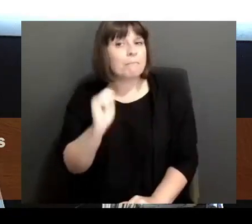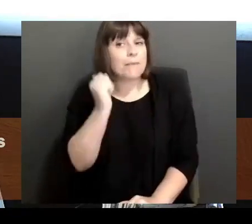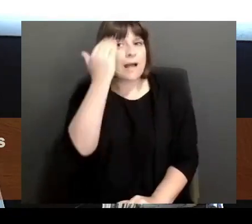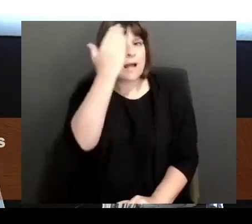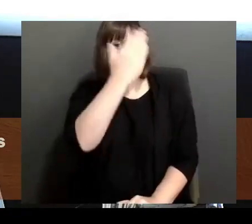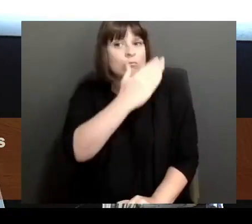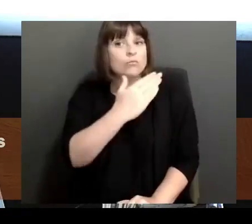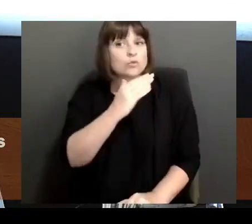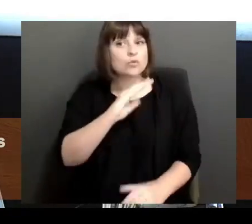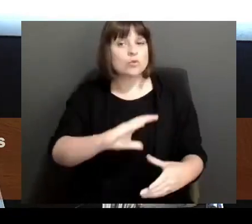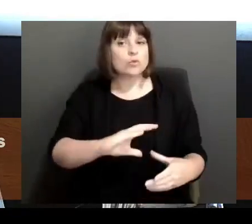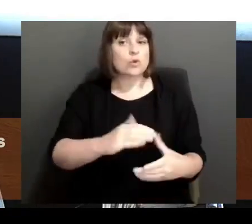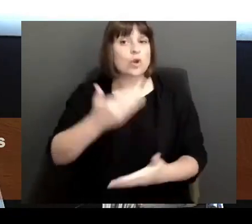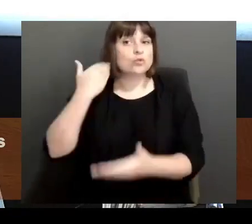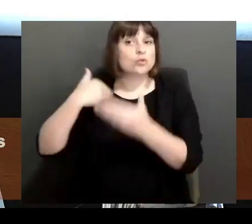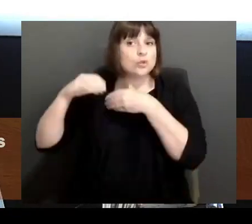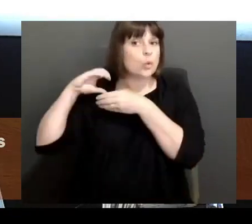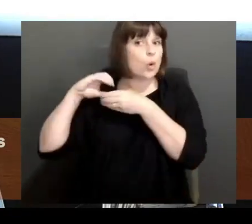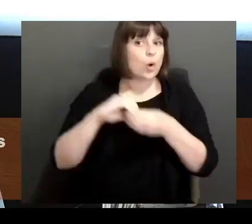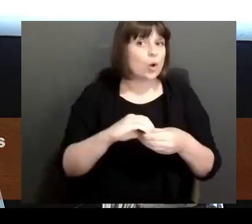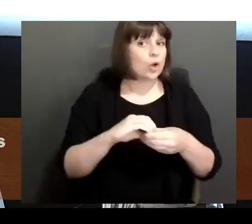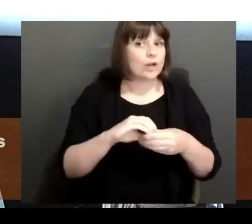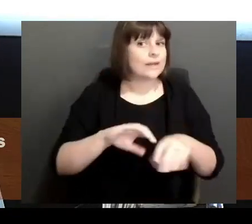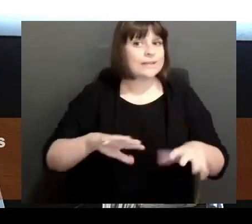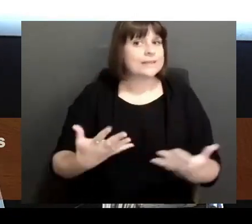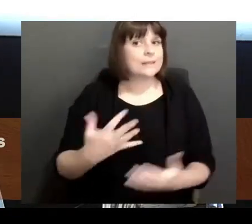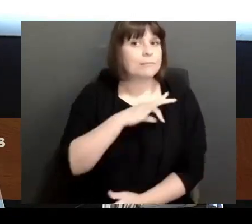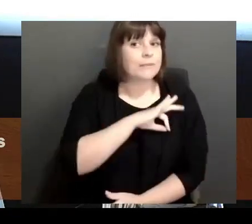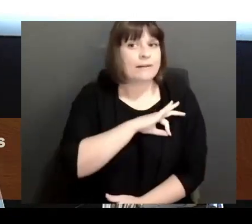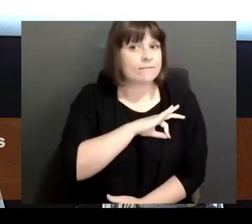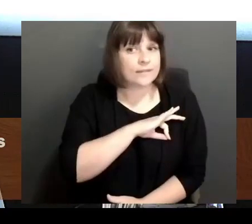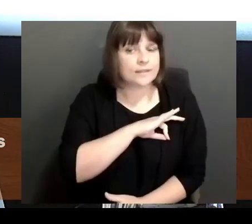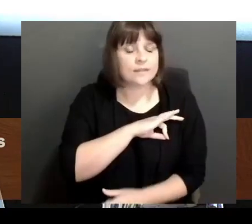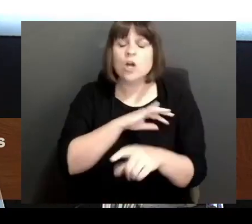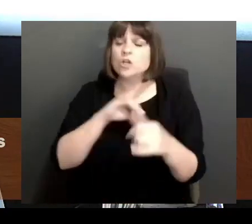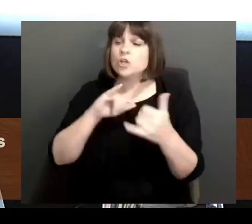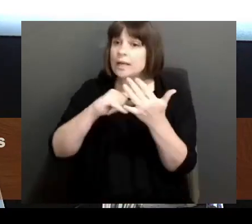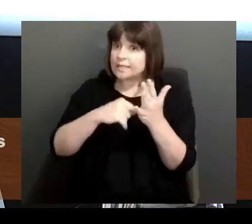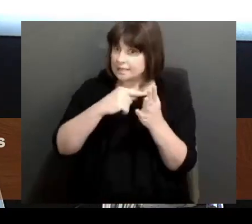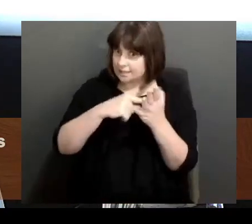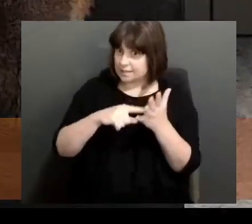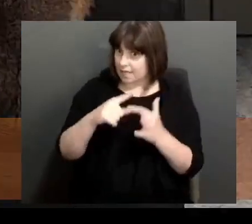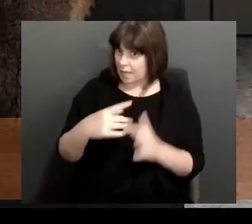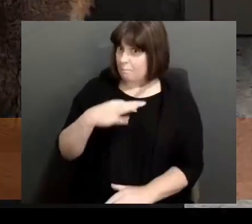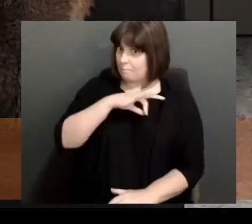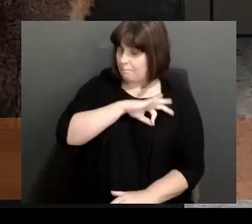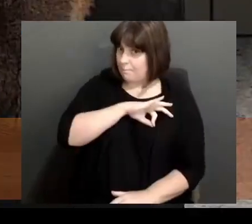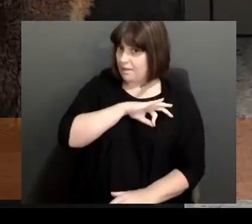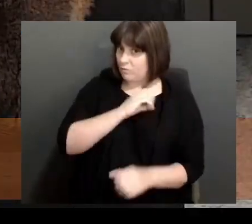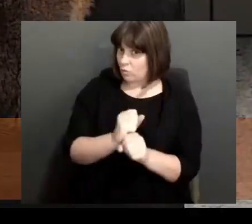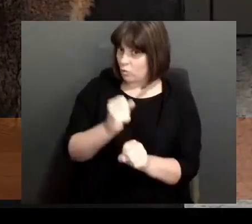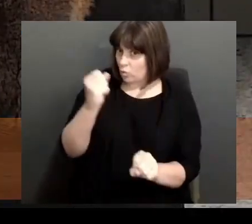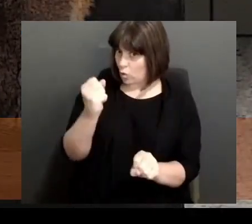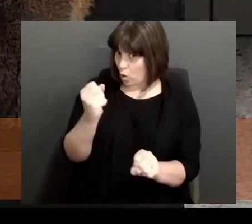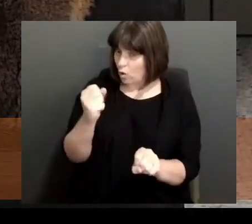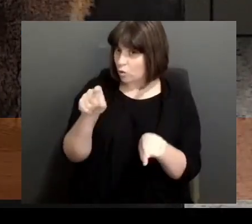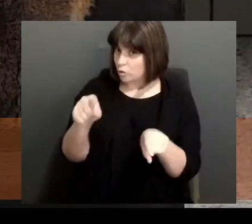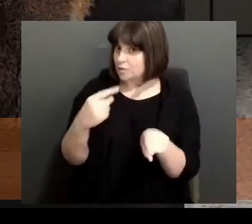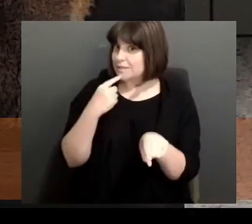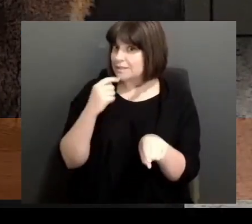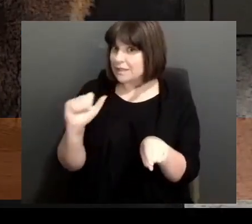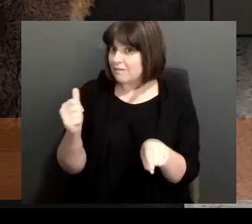included. Just in terms of how the state benefited from the extraction of that gold, you said that there were no